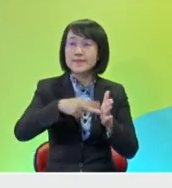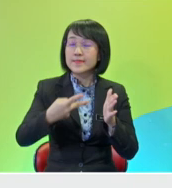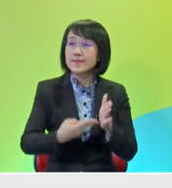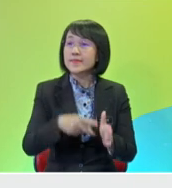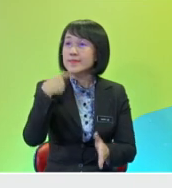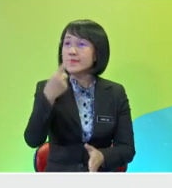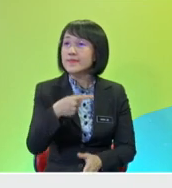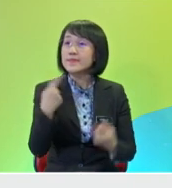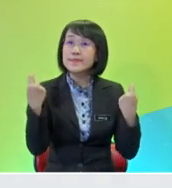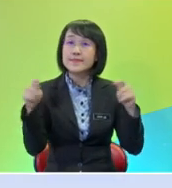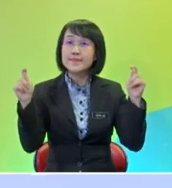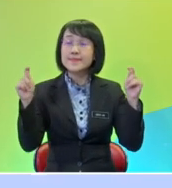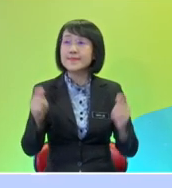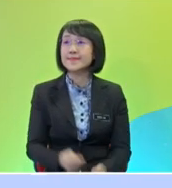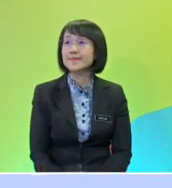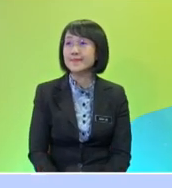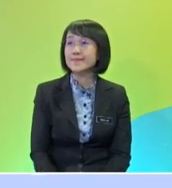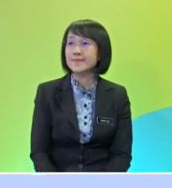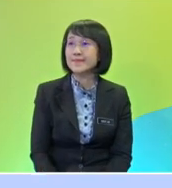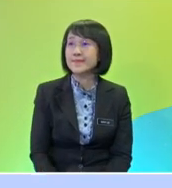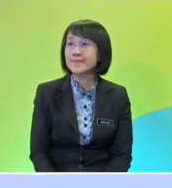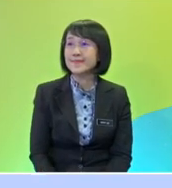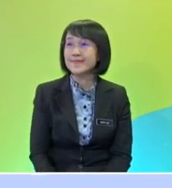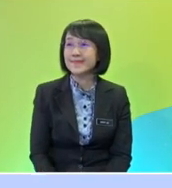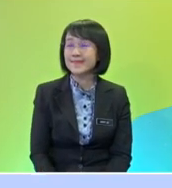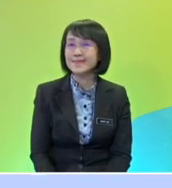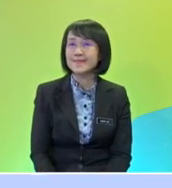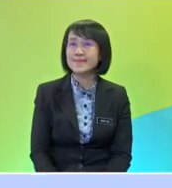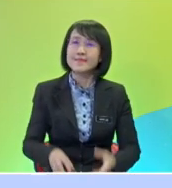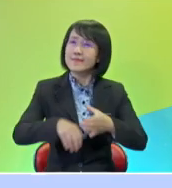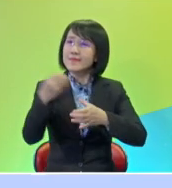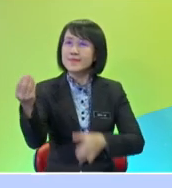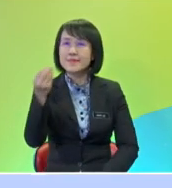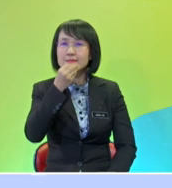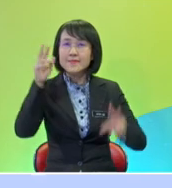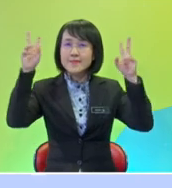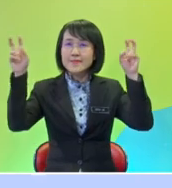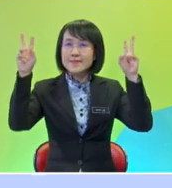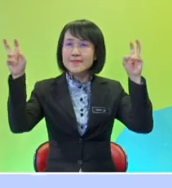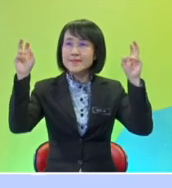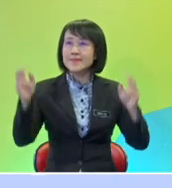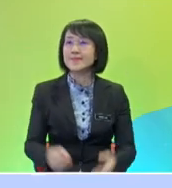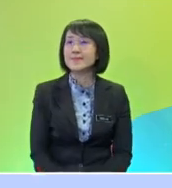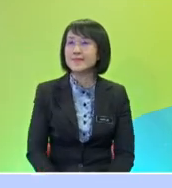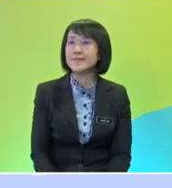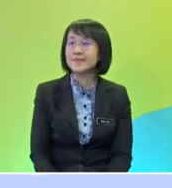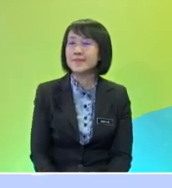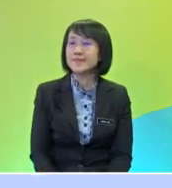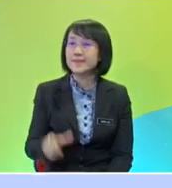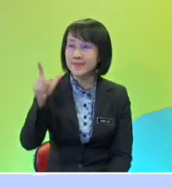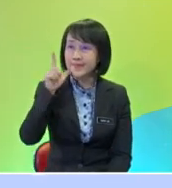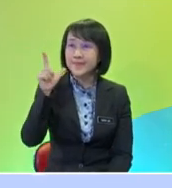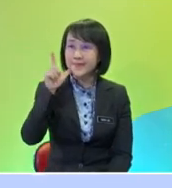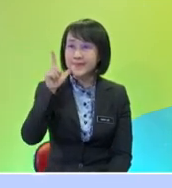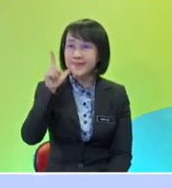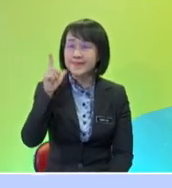a go? This is a bit out of the food category, right? Yes. Who would like to try? So I can see Lara there.